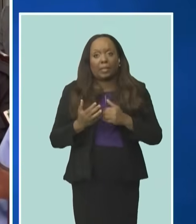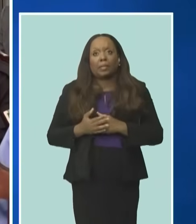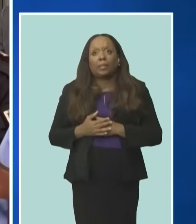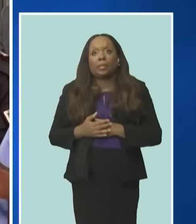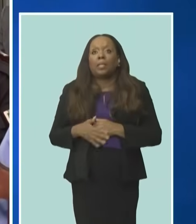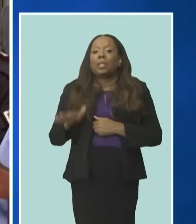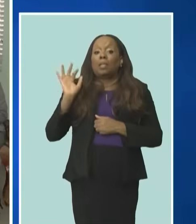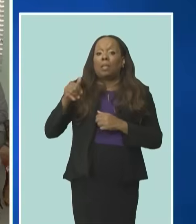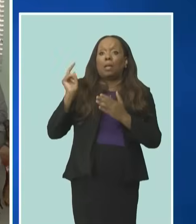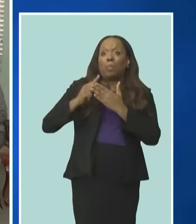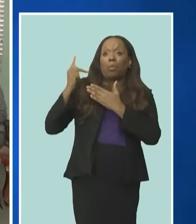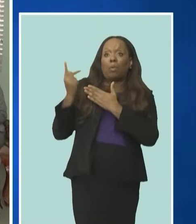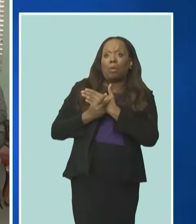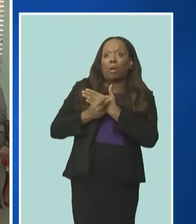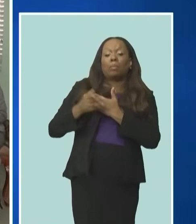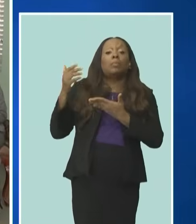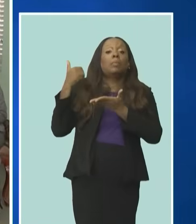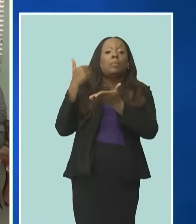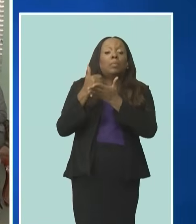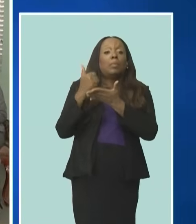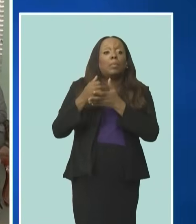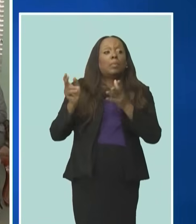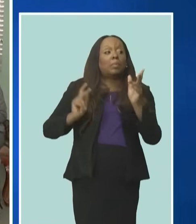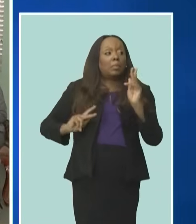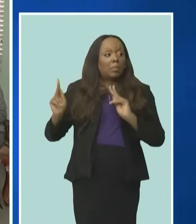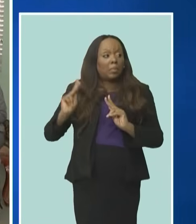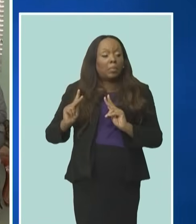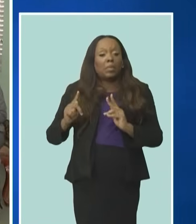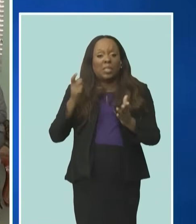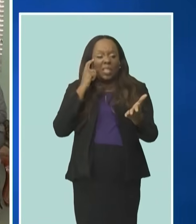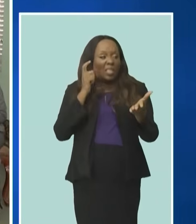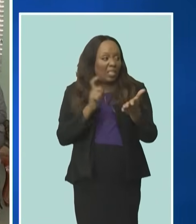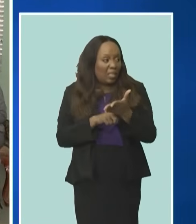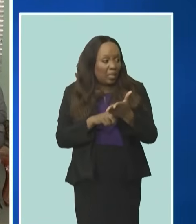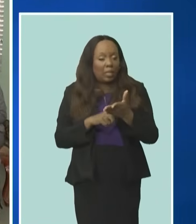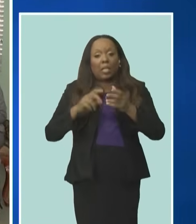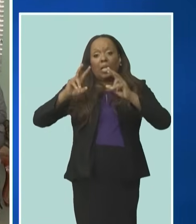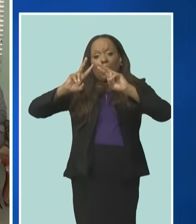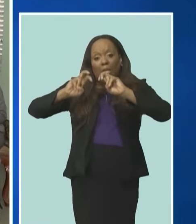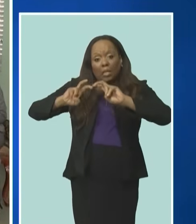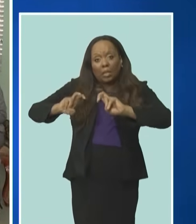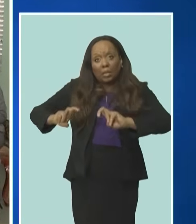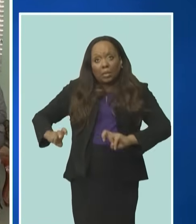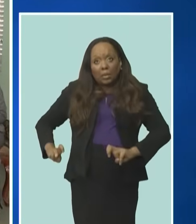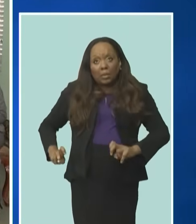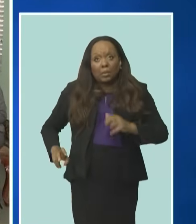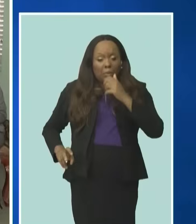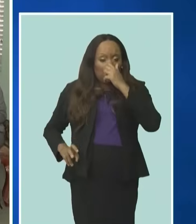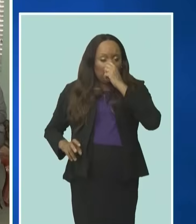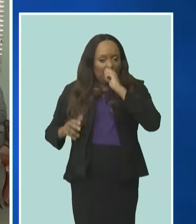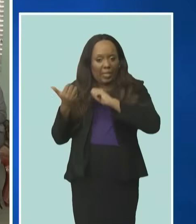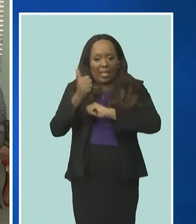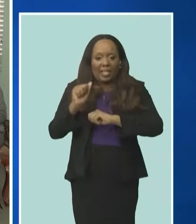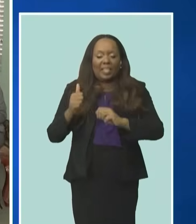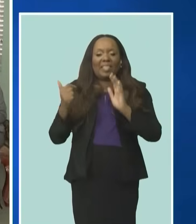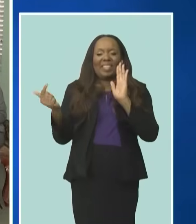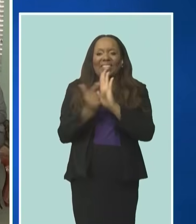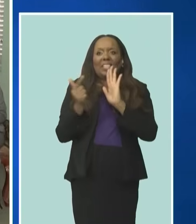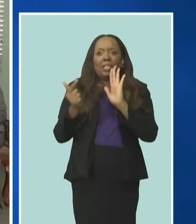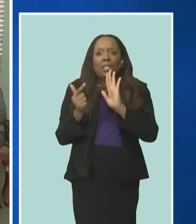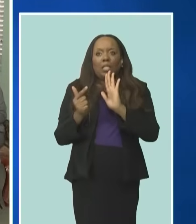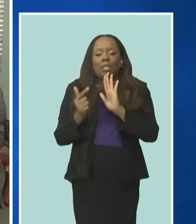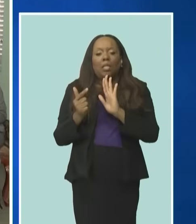law enforcement and fisheries officers to detect, investigate and prosecute illegal, unreported